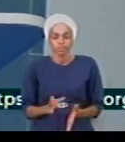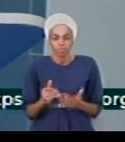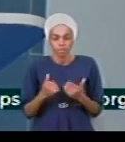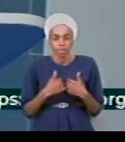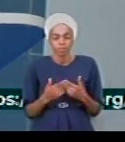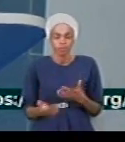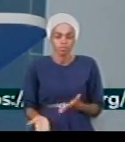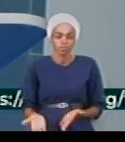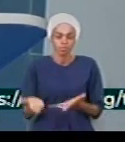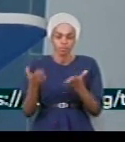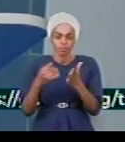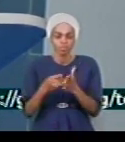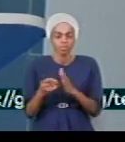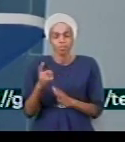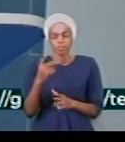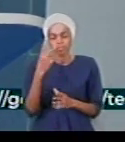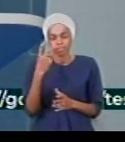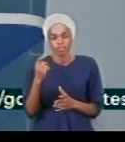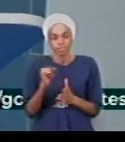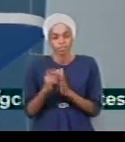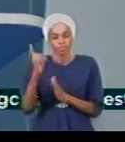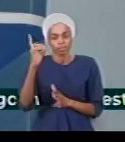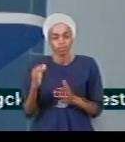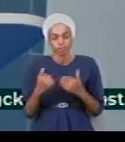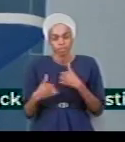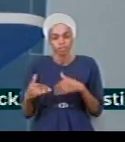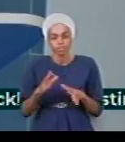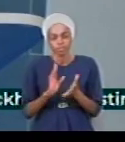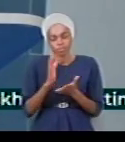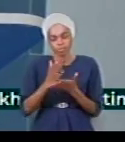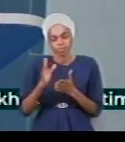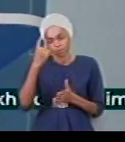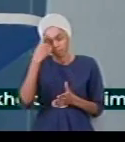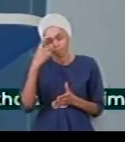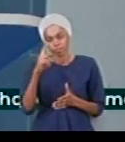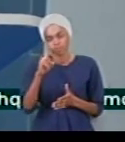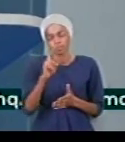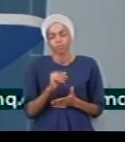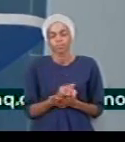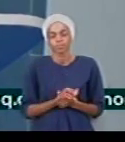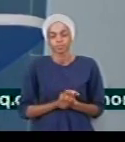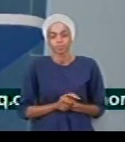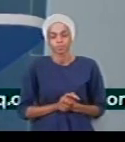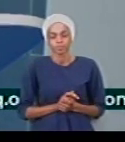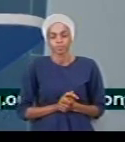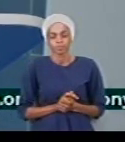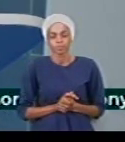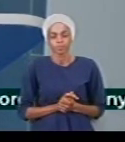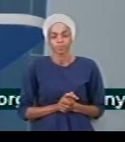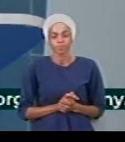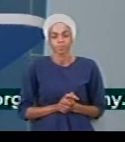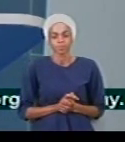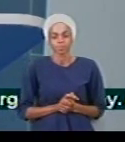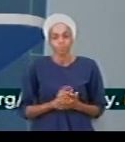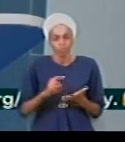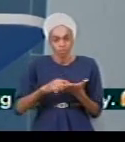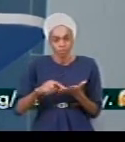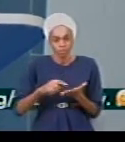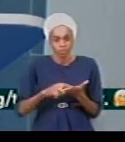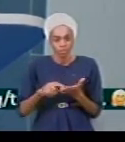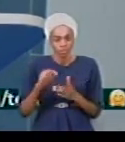Orchestra, you can come forward. Orchestra, you can come forward. I'm waiting for your testimony. Where are